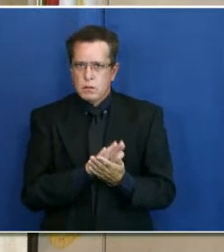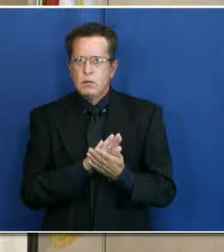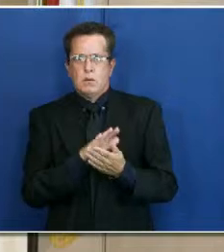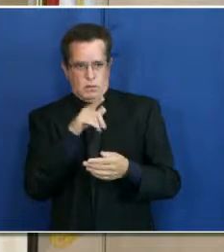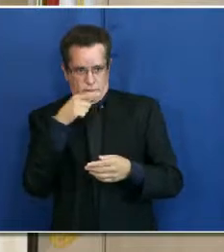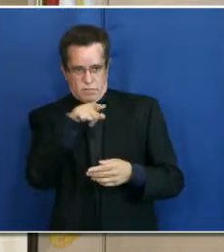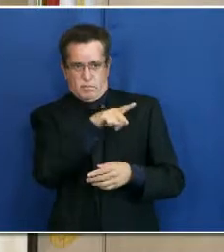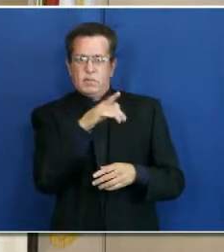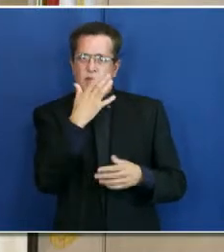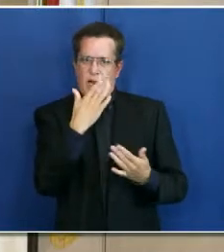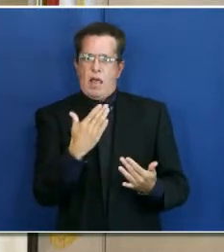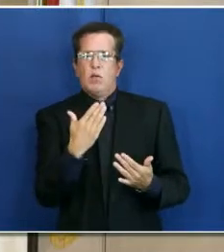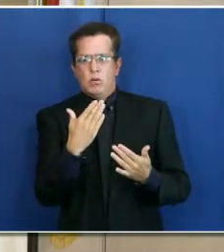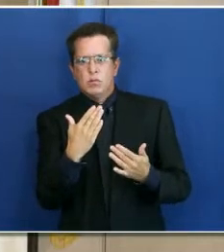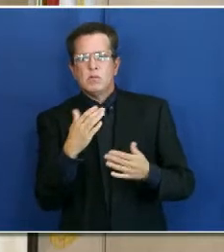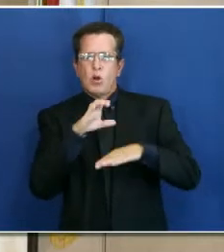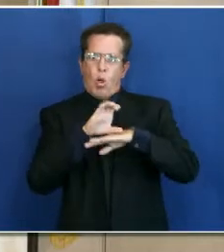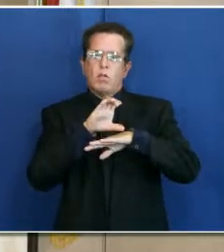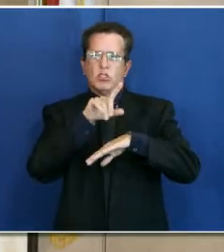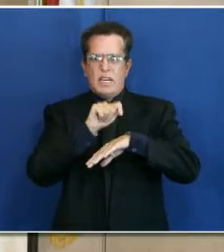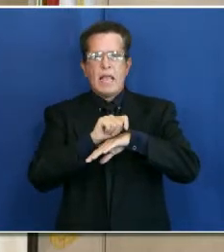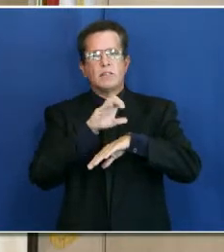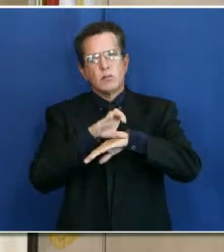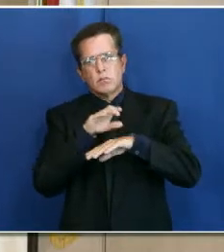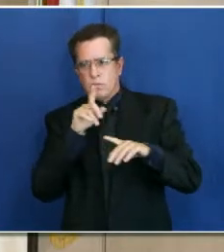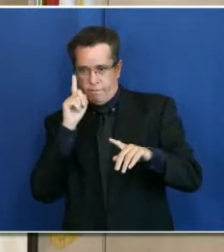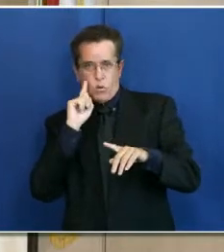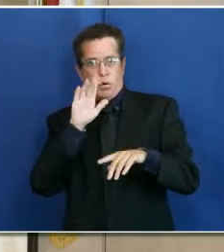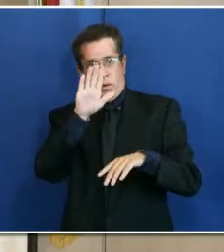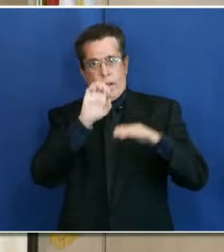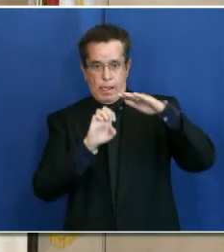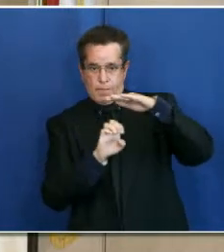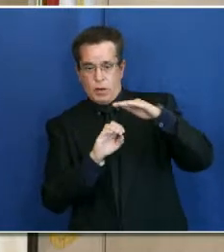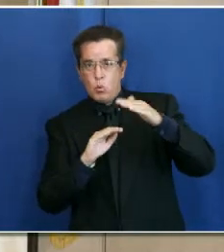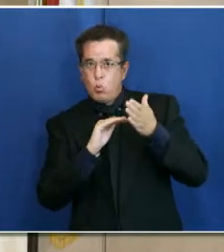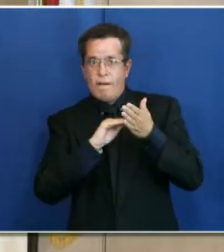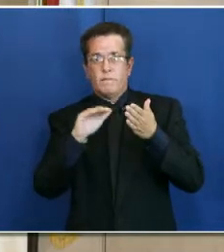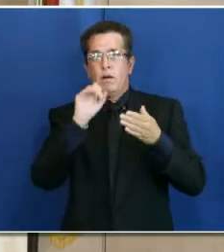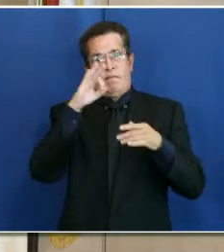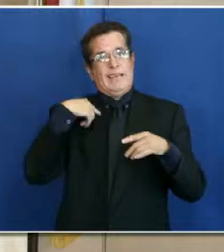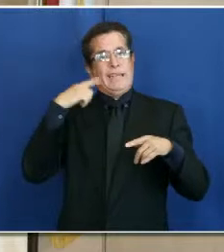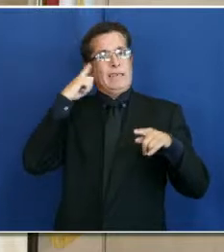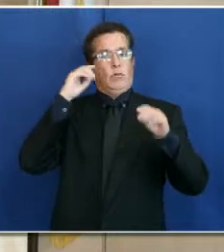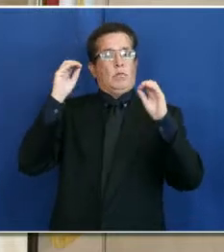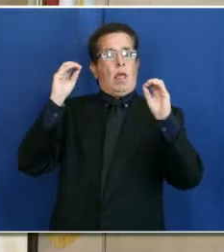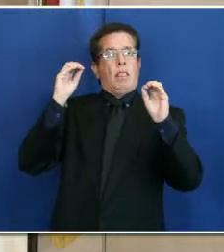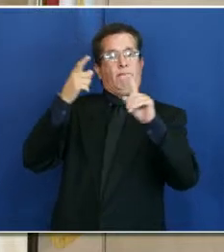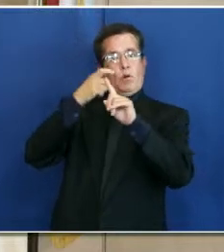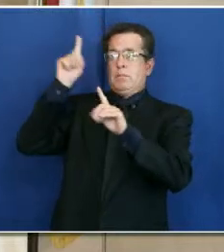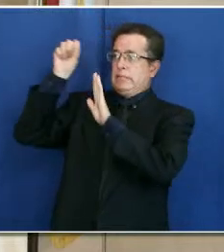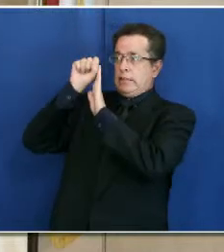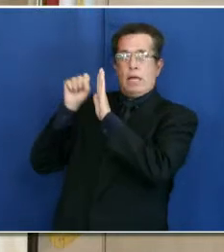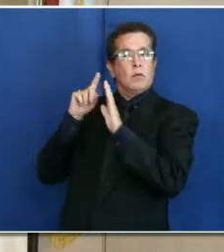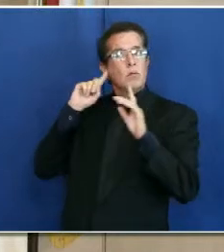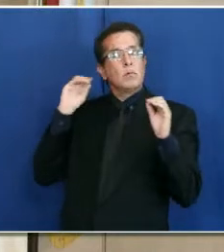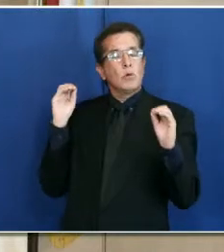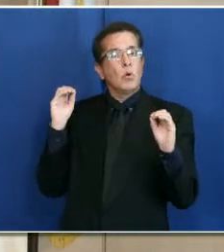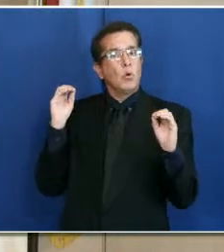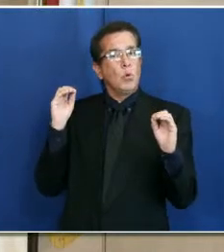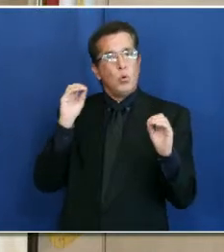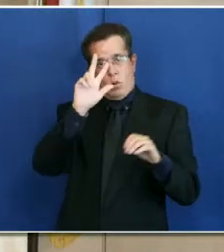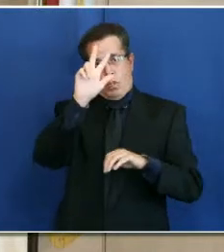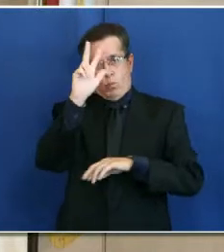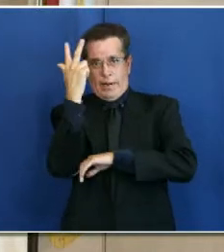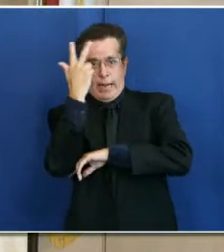consultation for the elementary waivers, if we don't hear from them in 3 days, then